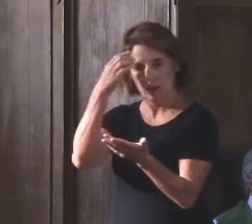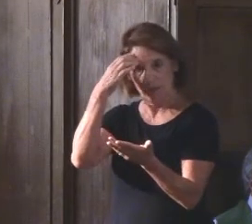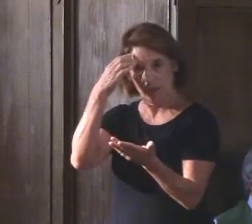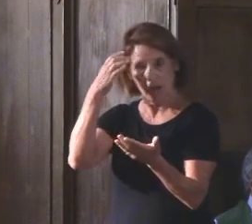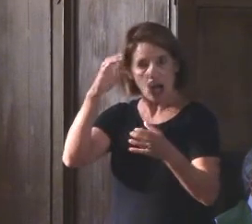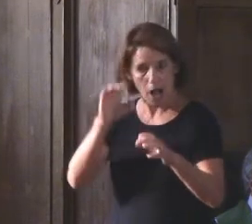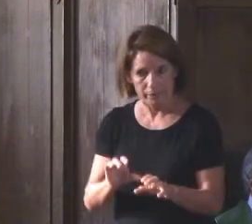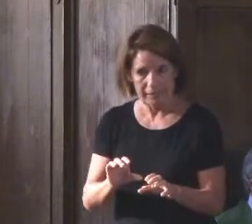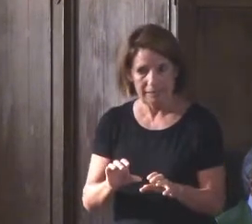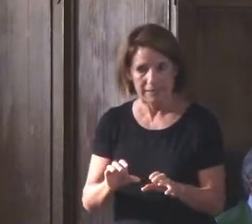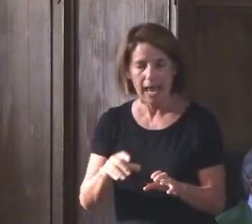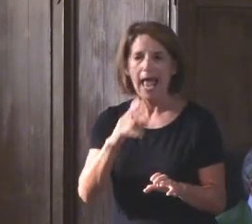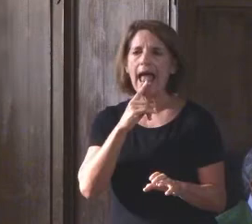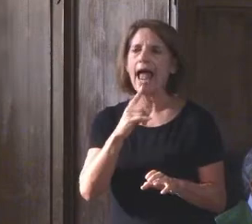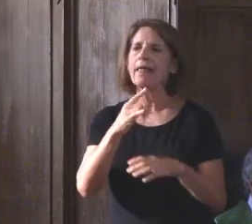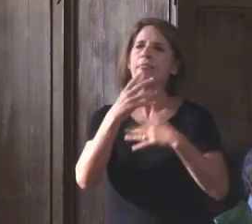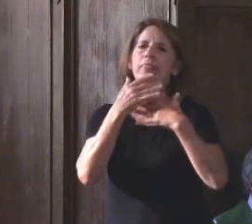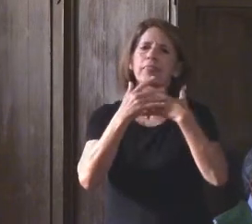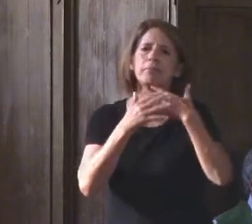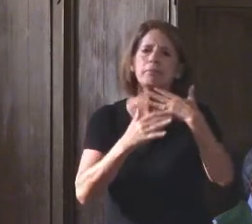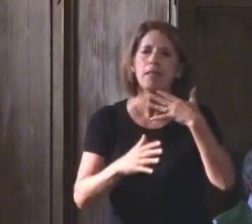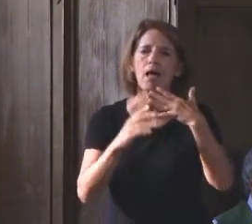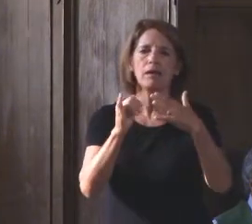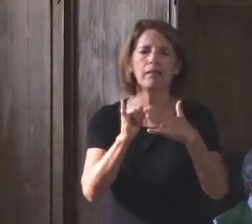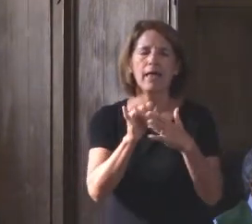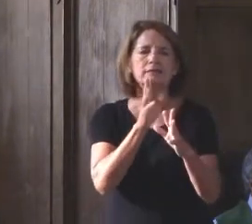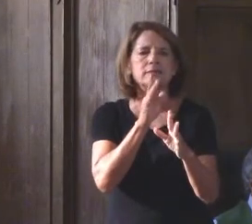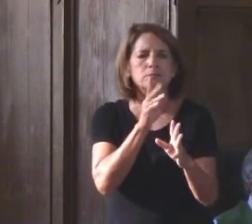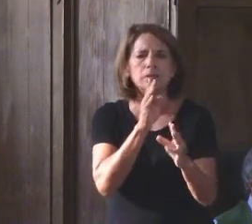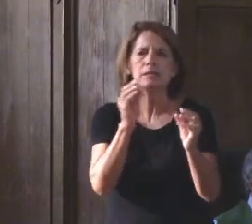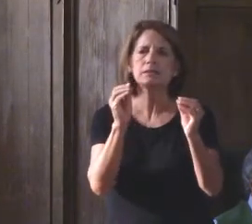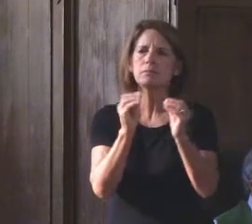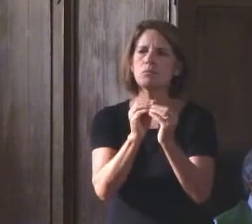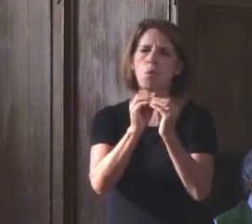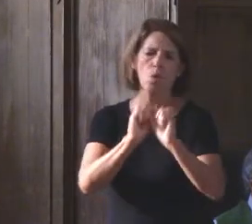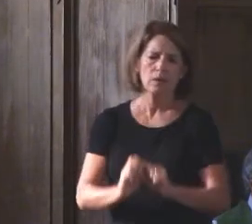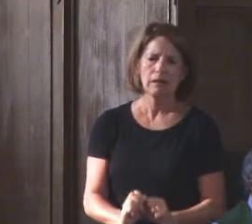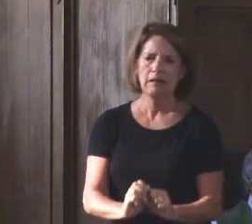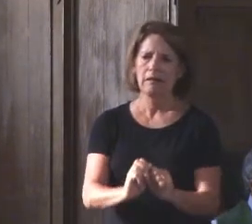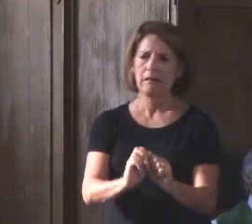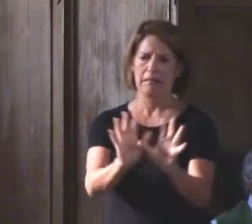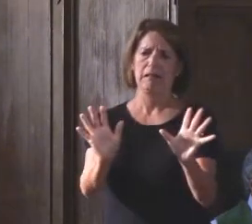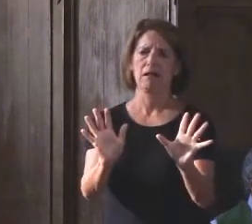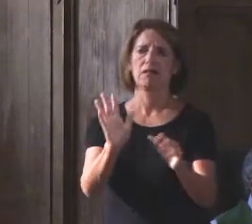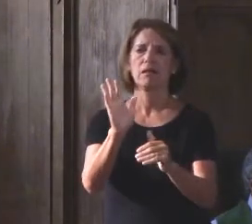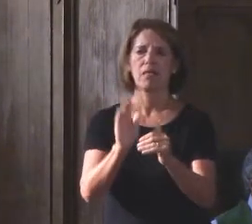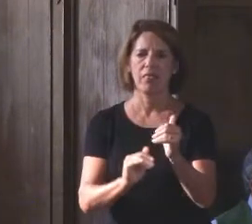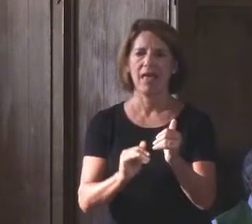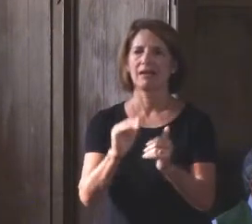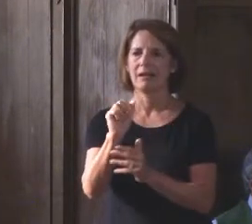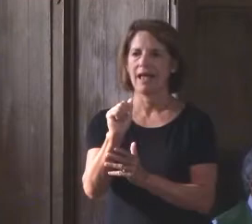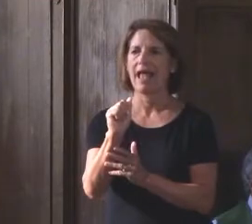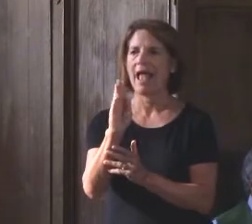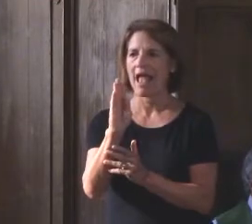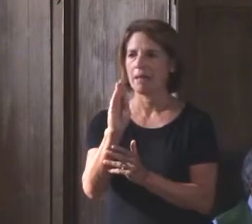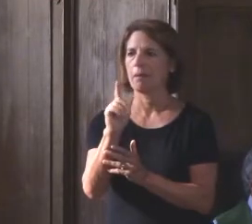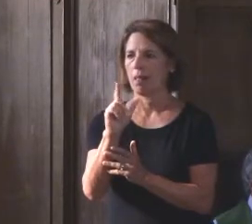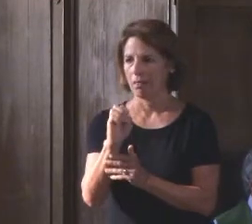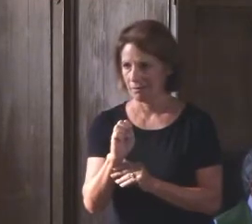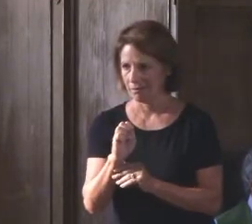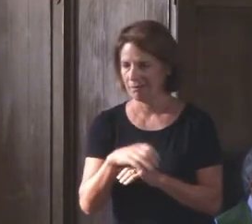sprinkled blood that speaks more eloquently than that of Abel. The word of